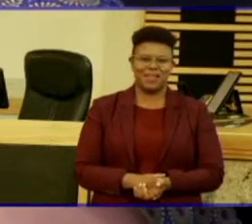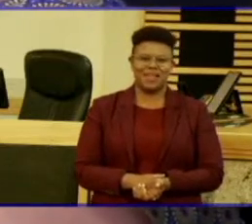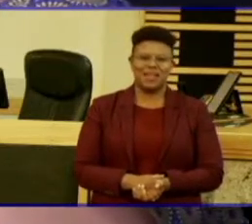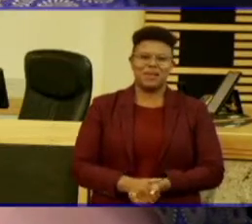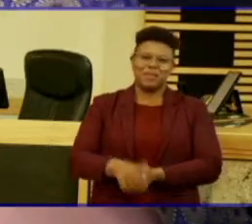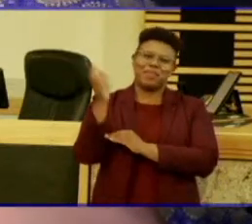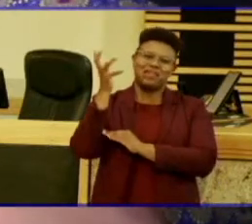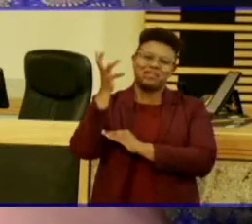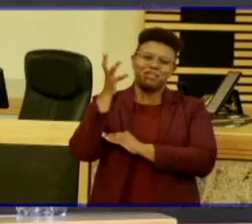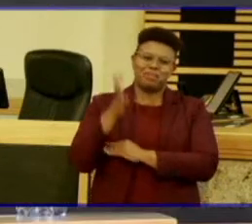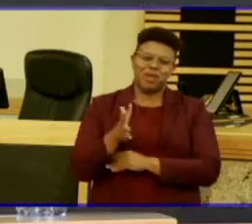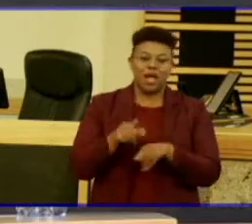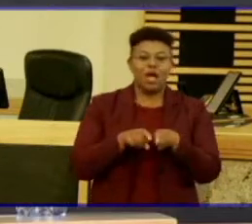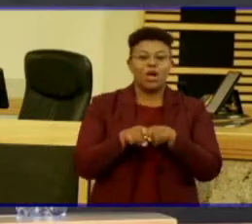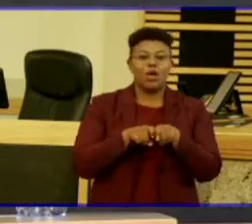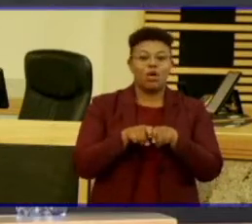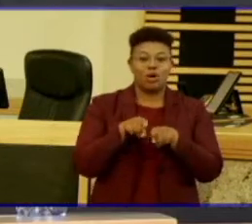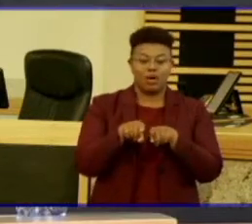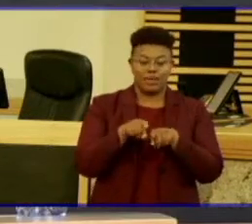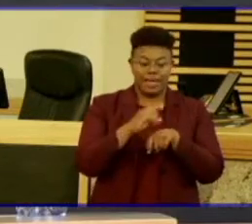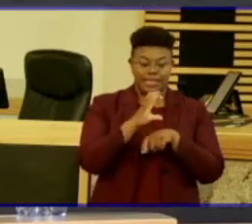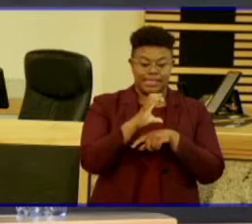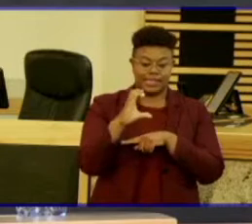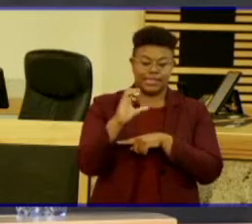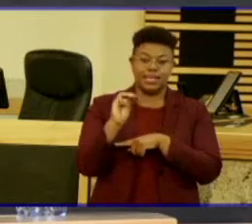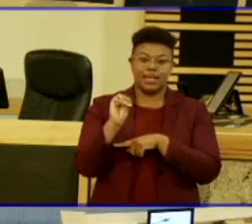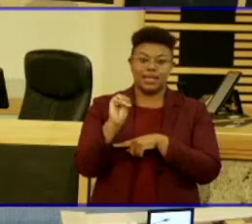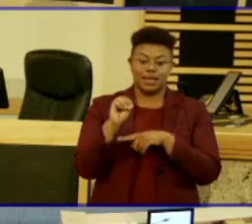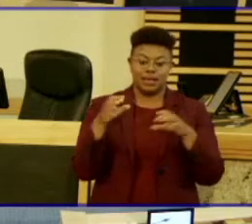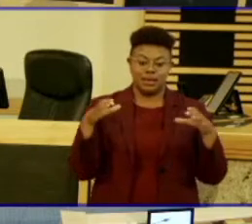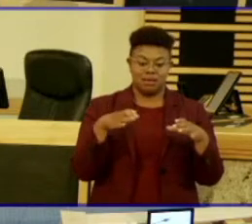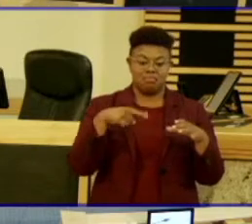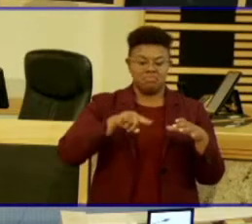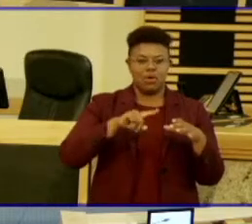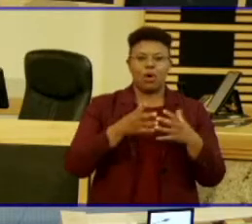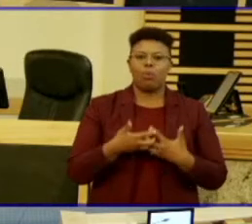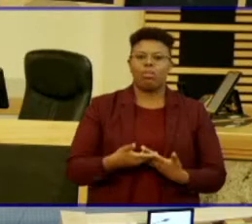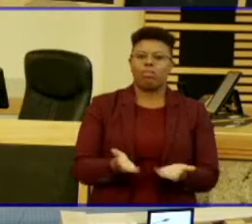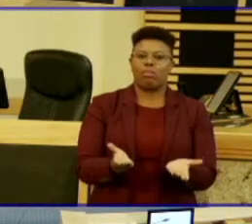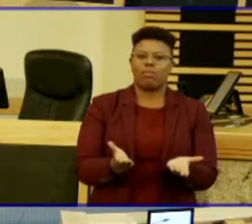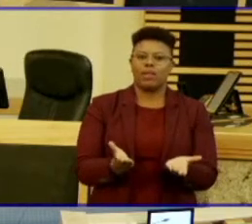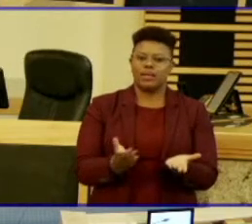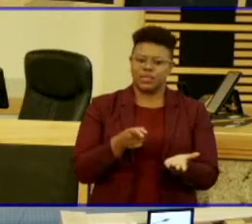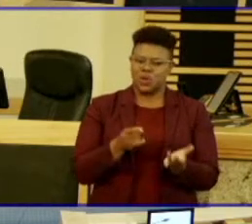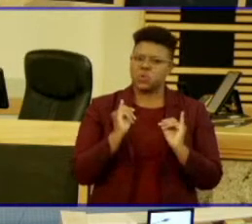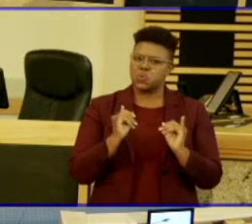Honorable Speaker, the Competition Commission has issued new guidelines that will introduce significant